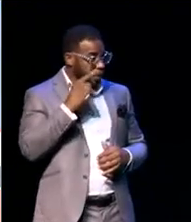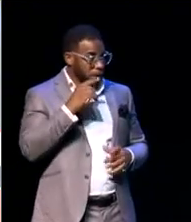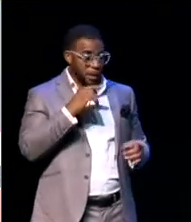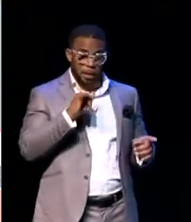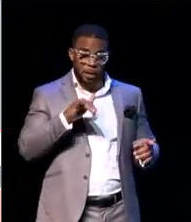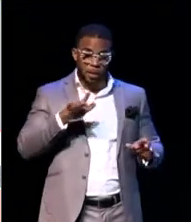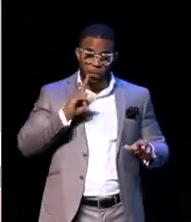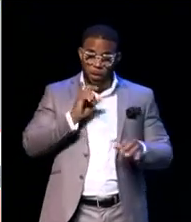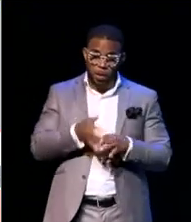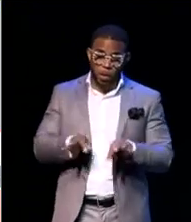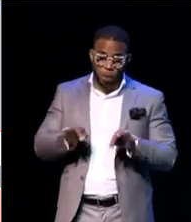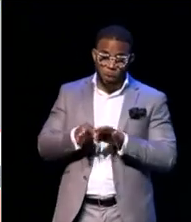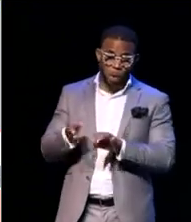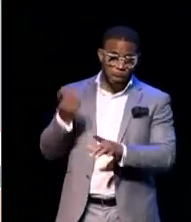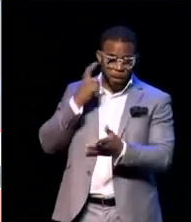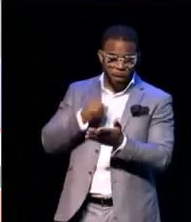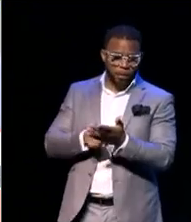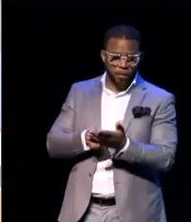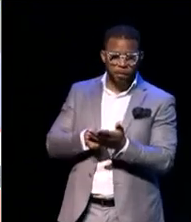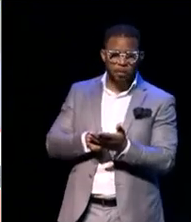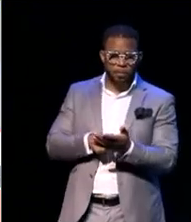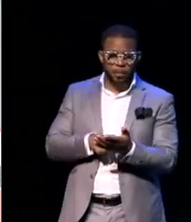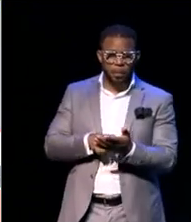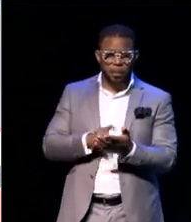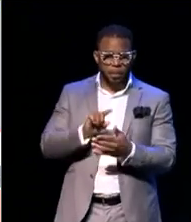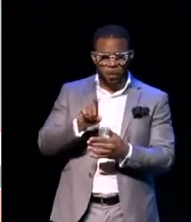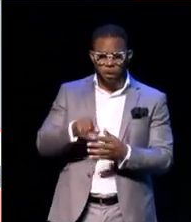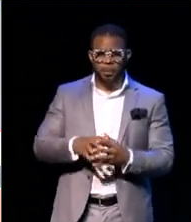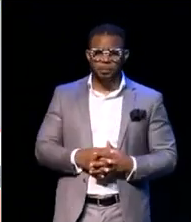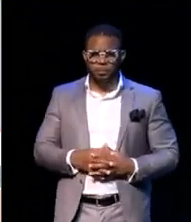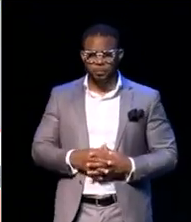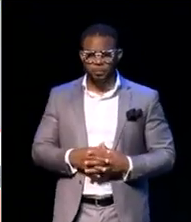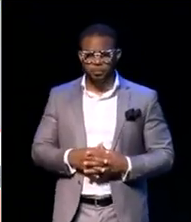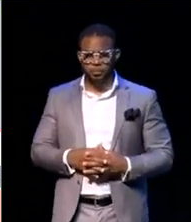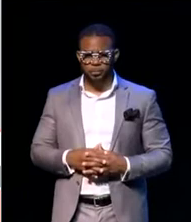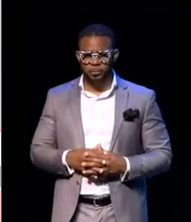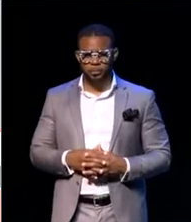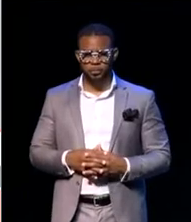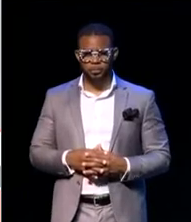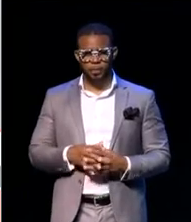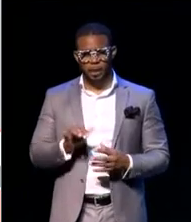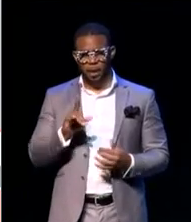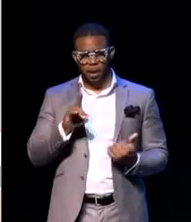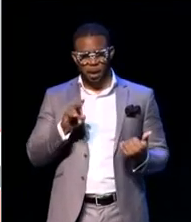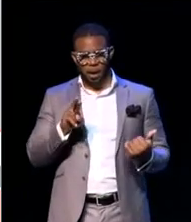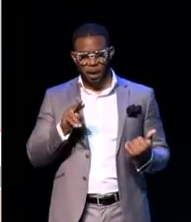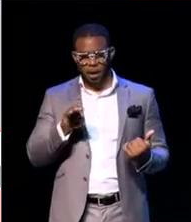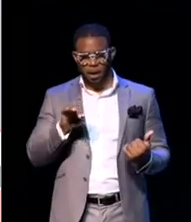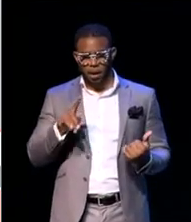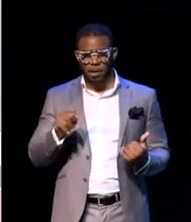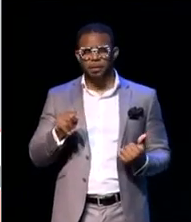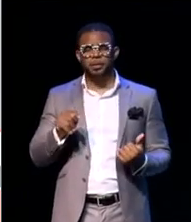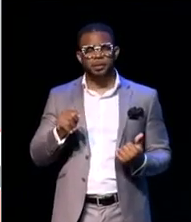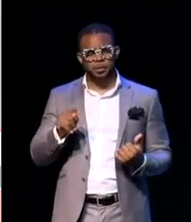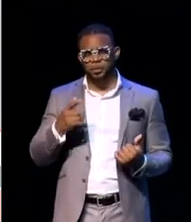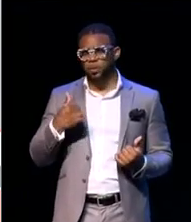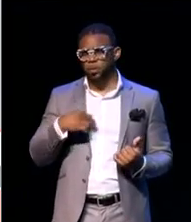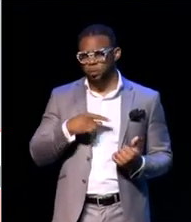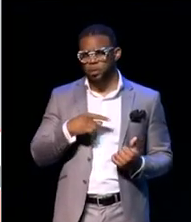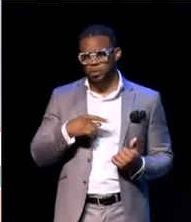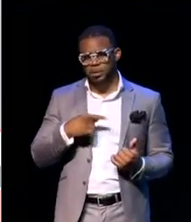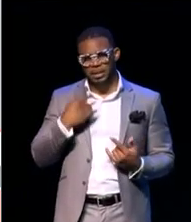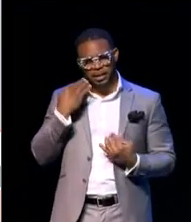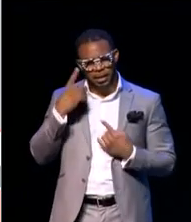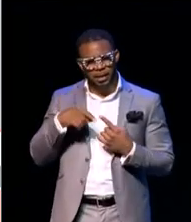a really important observation by the questioner, and like Dr. Nesbitt, you know,